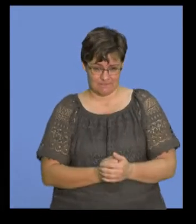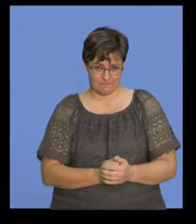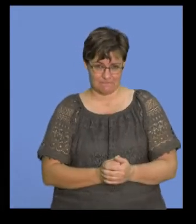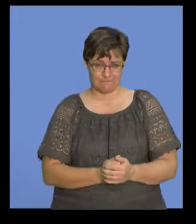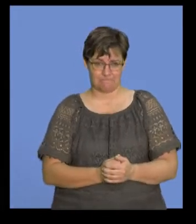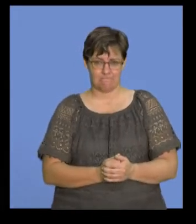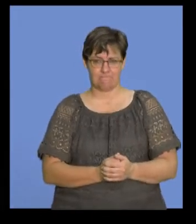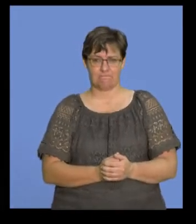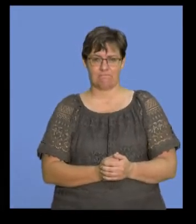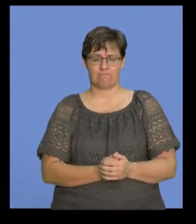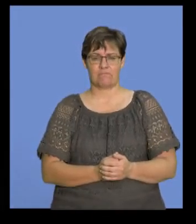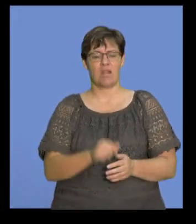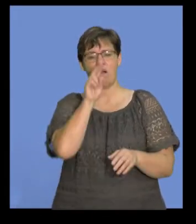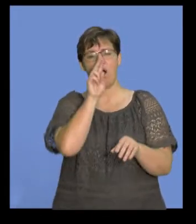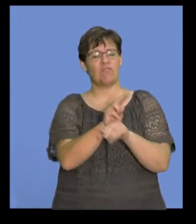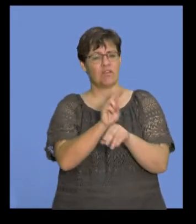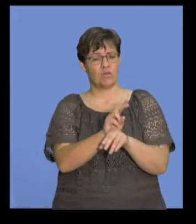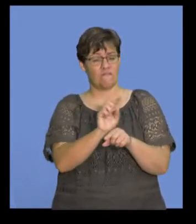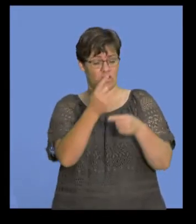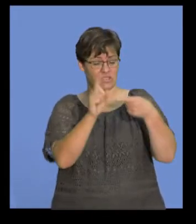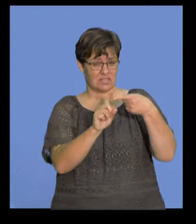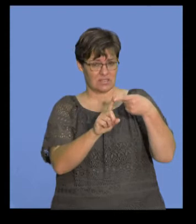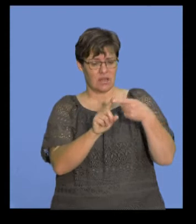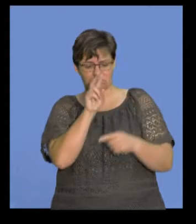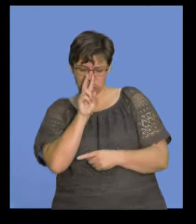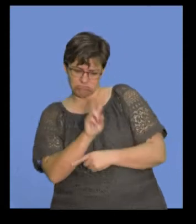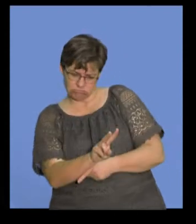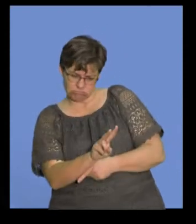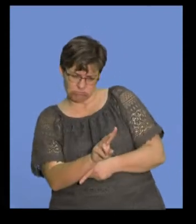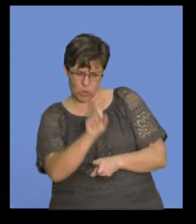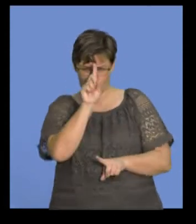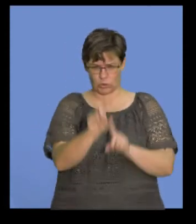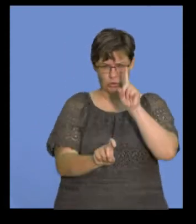So again, an overview would be the first thing: observe and question.